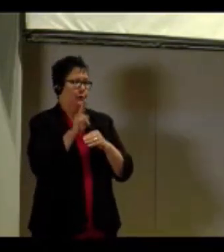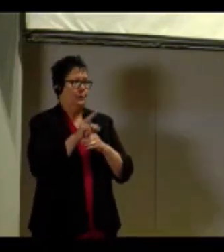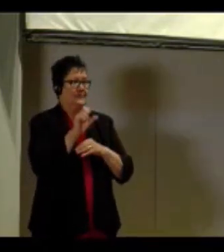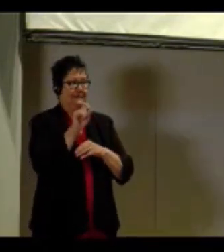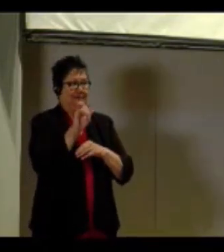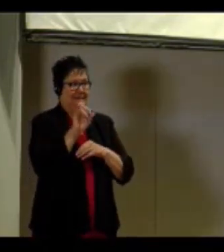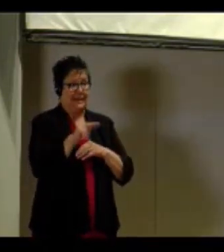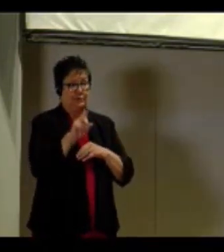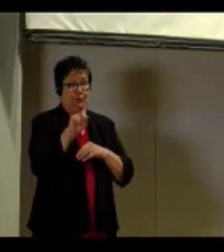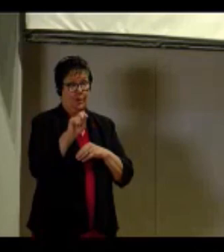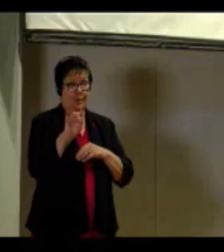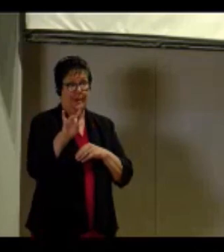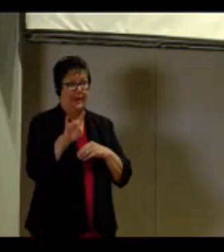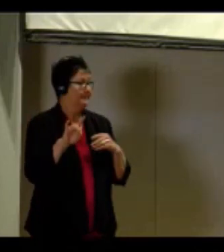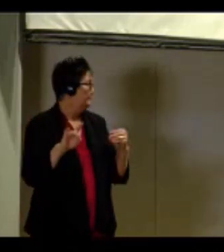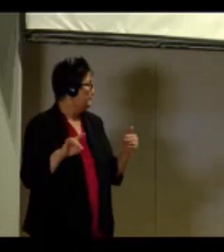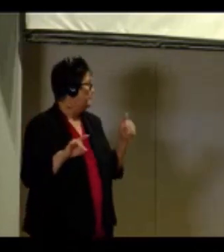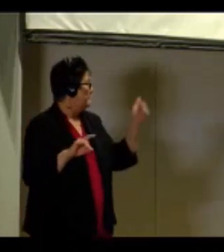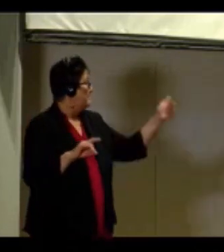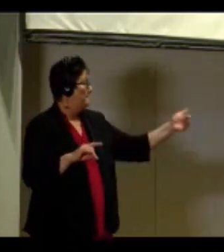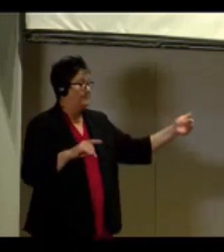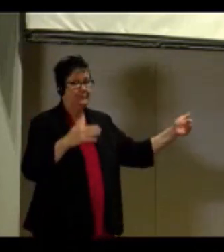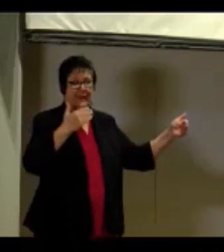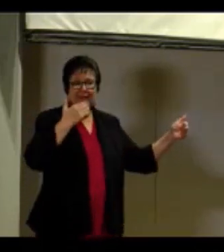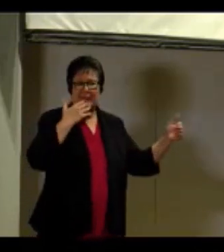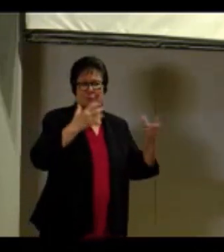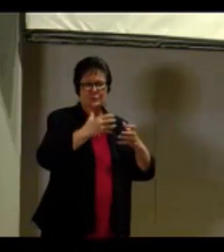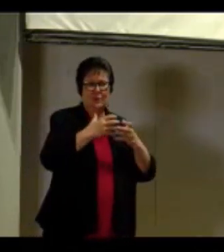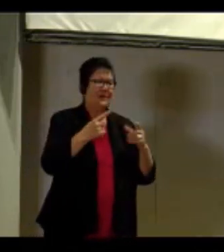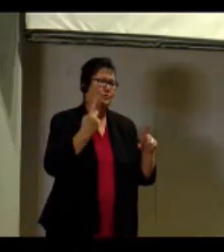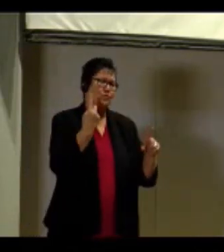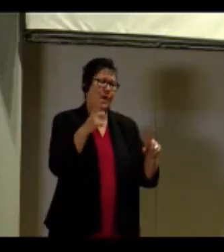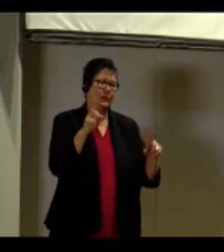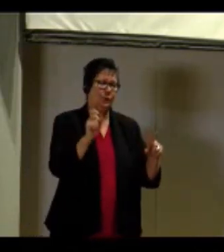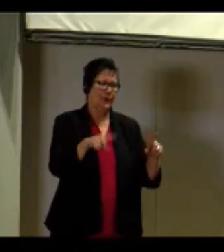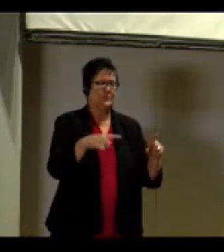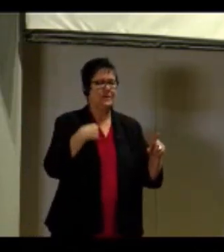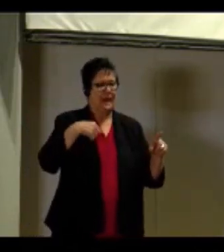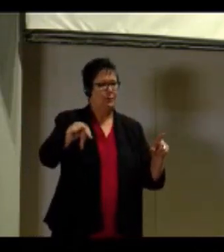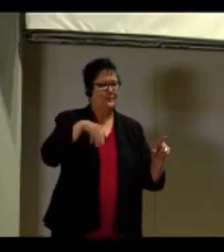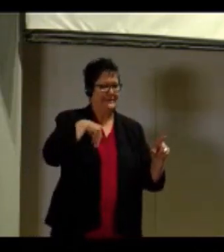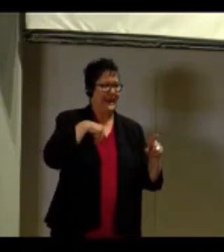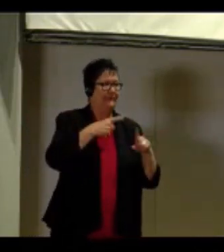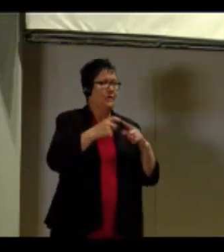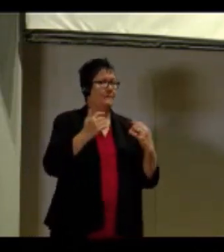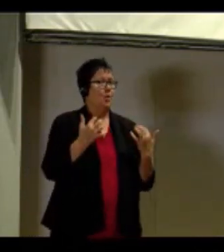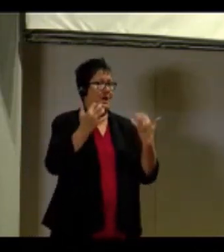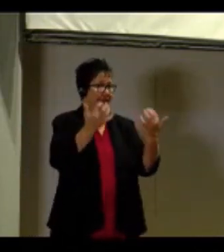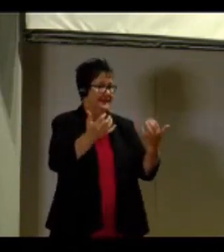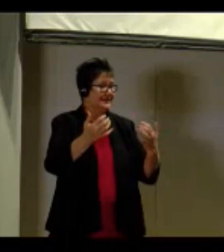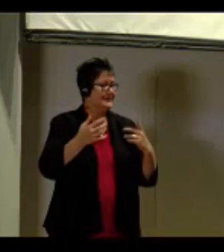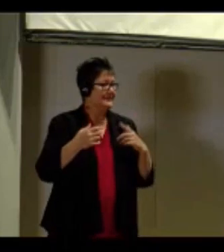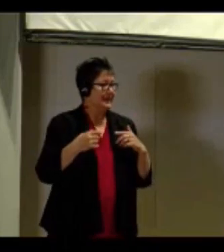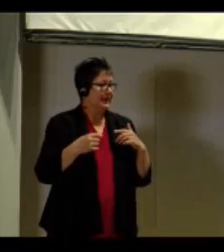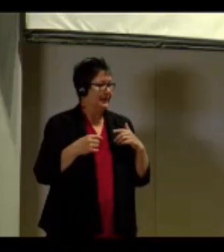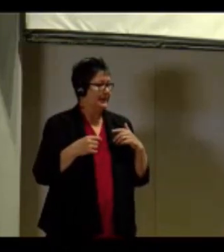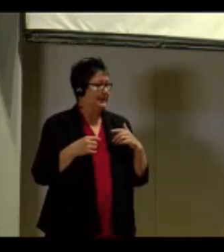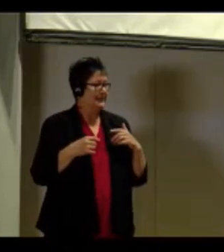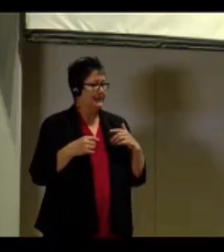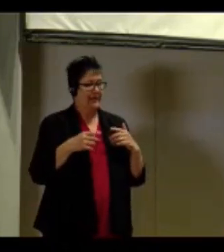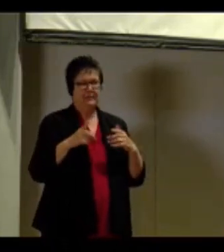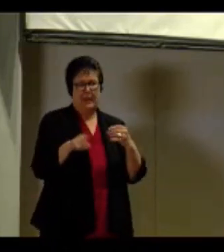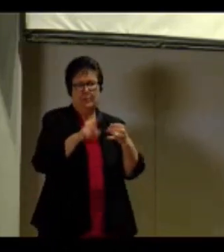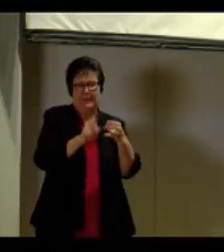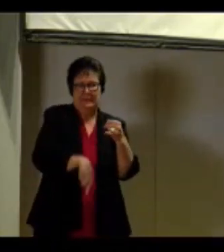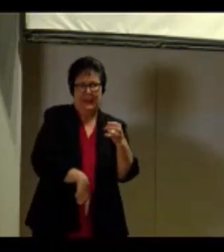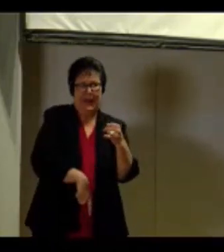Wonderful. Thank you all so much. There's one question that I just want to take from the audience, and why don't we let this be